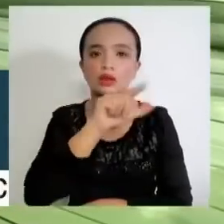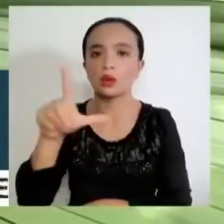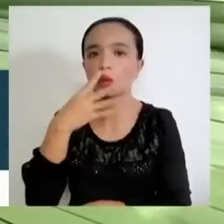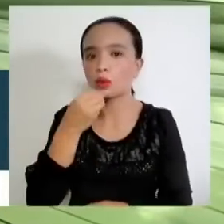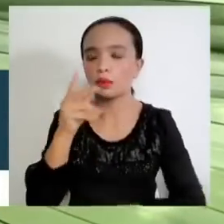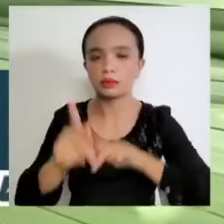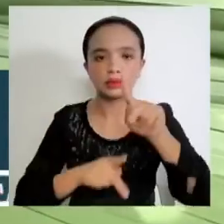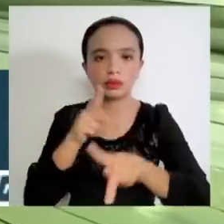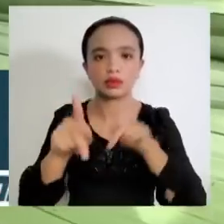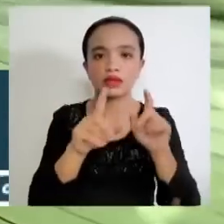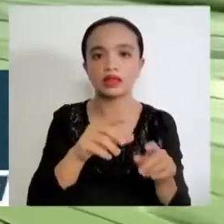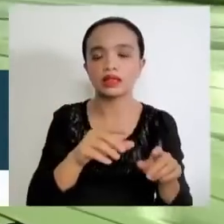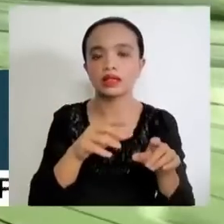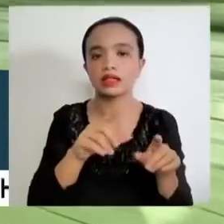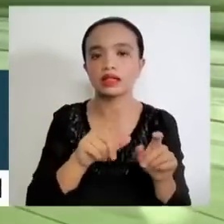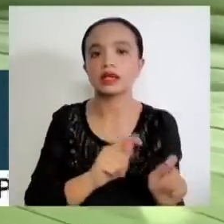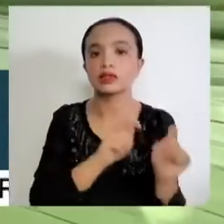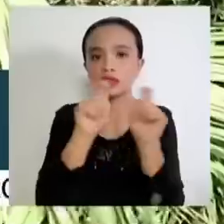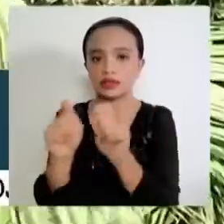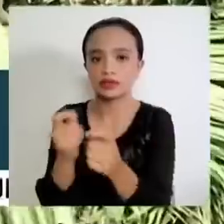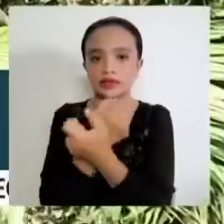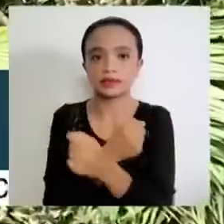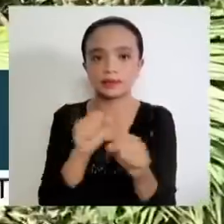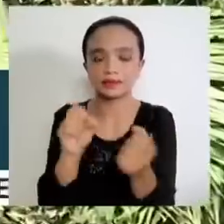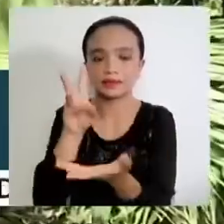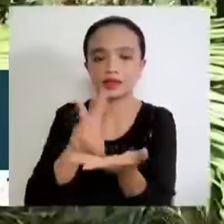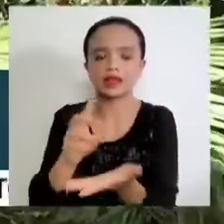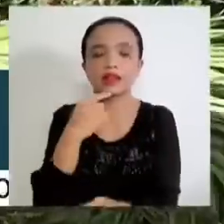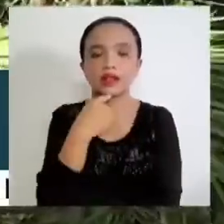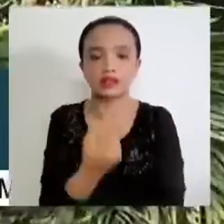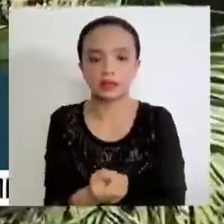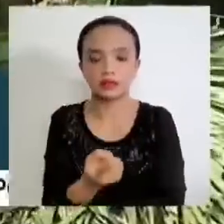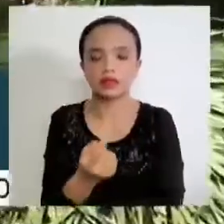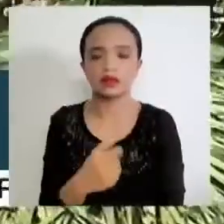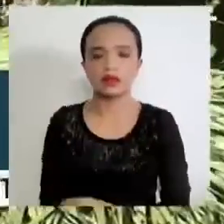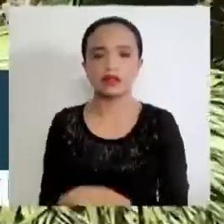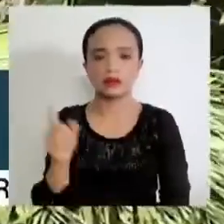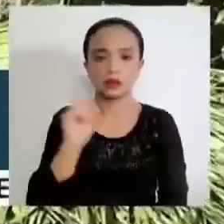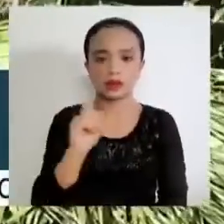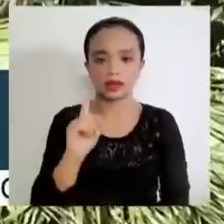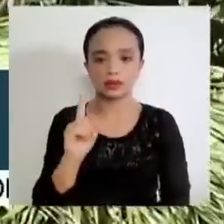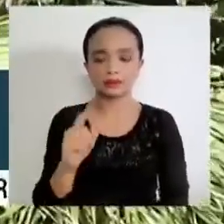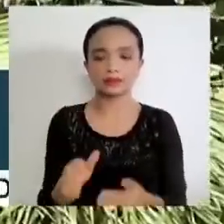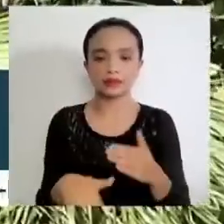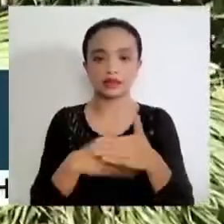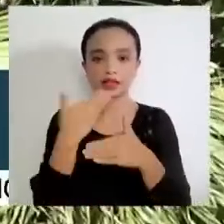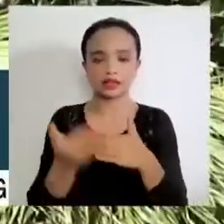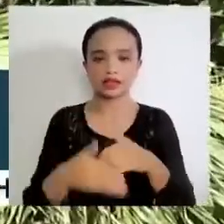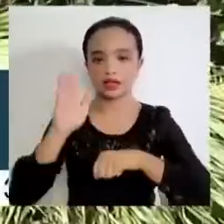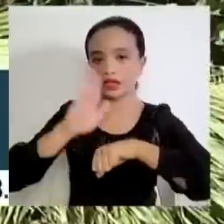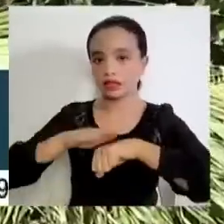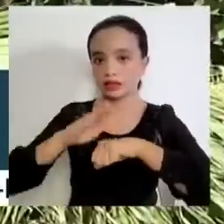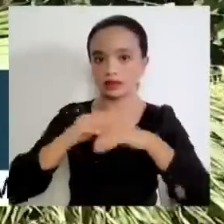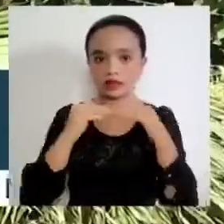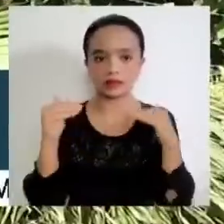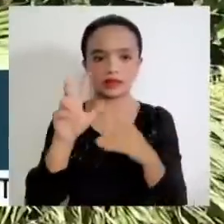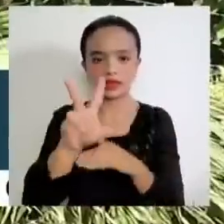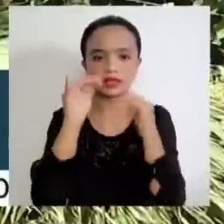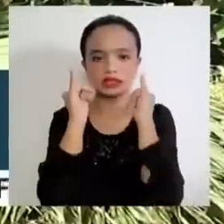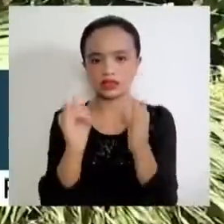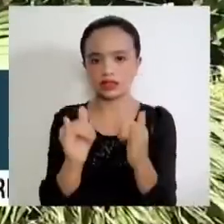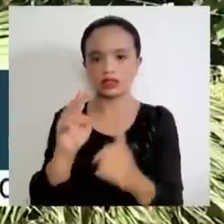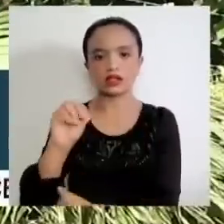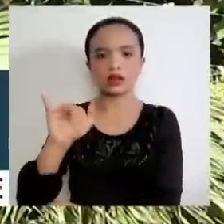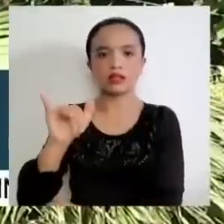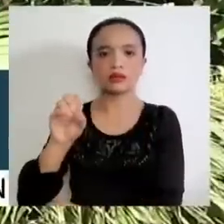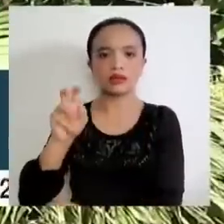in shanties. Half of the evacuees, according to Mayor Agua, are staying in shanties. Meanwhile, Alert Level 3 is still hoisted over Mayon